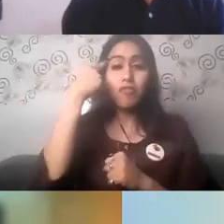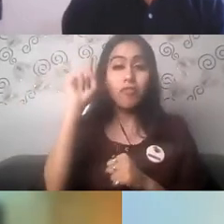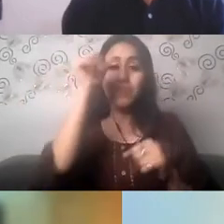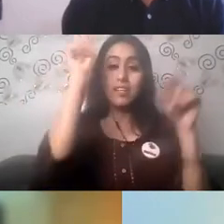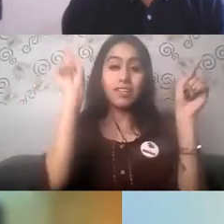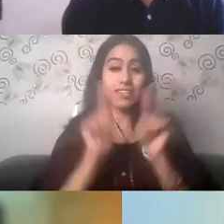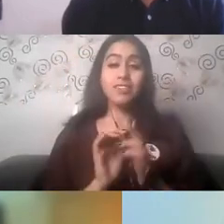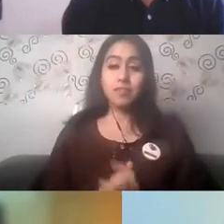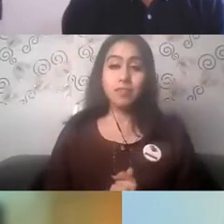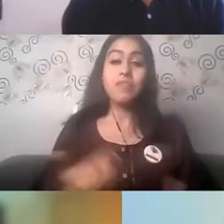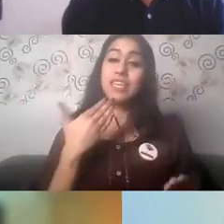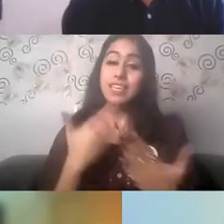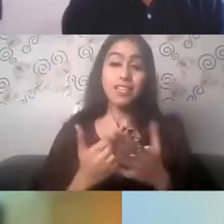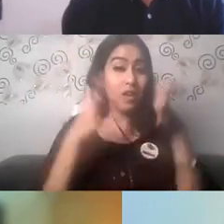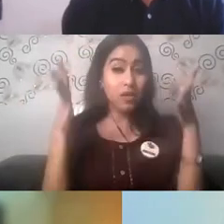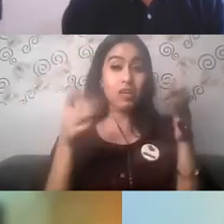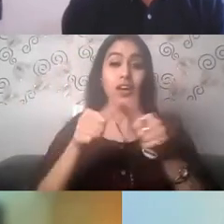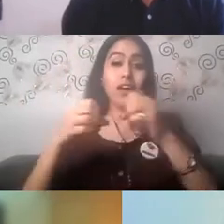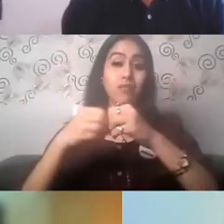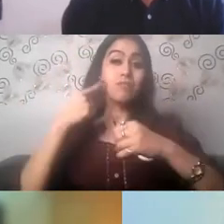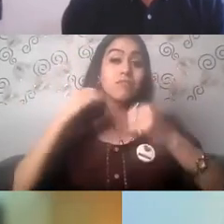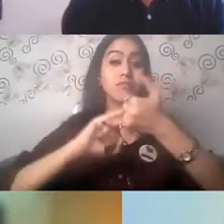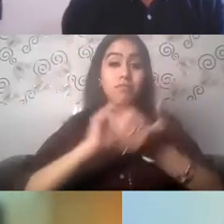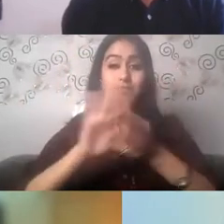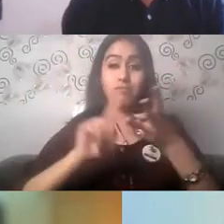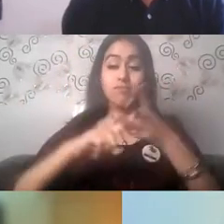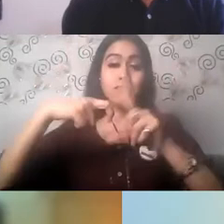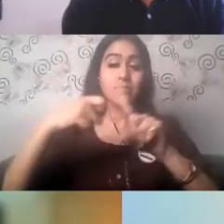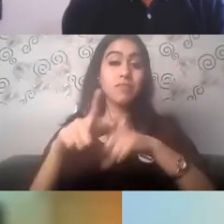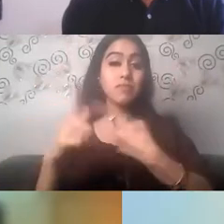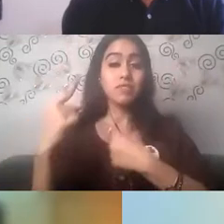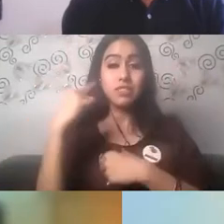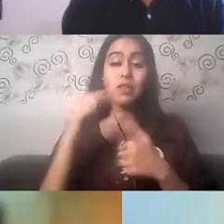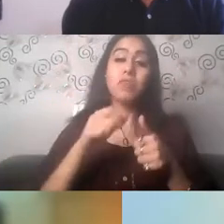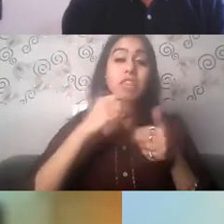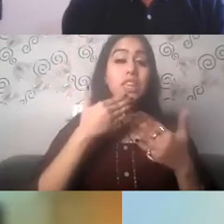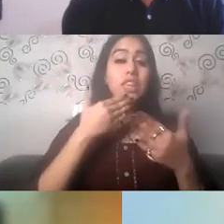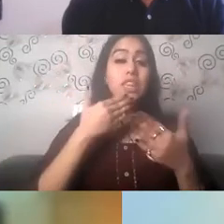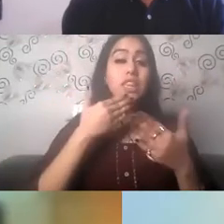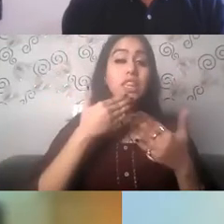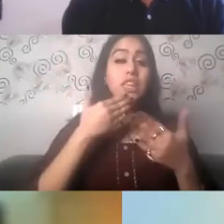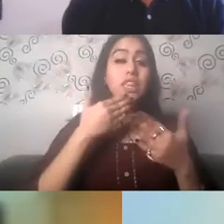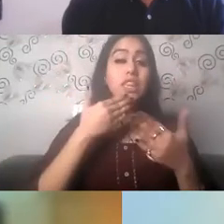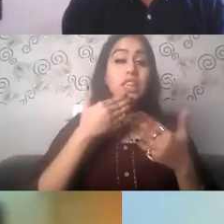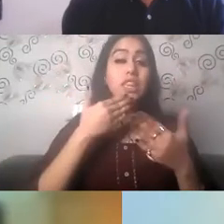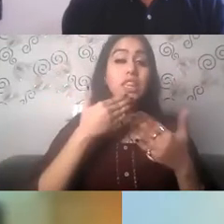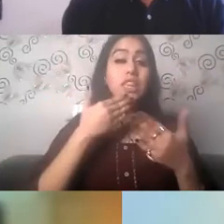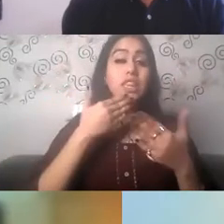regions for India. Thank you very much, Abhishek ji. Thank you very much. And thank you all the panelists.